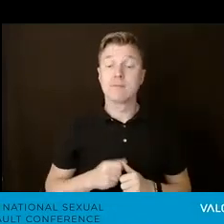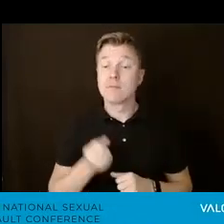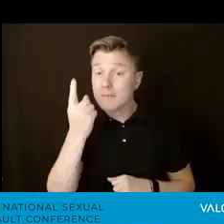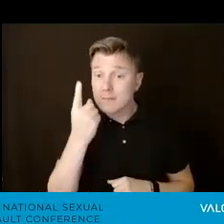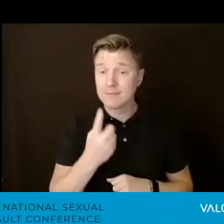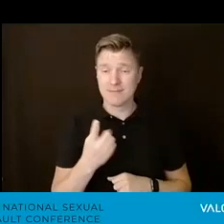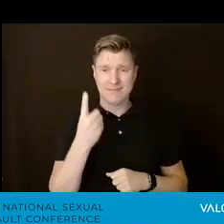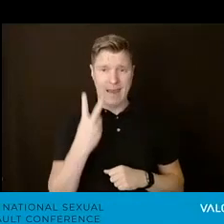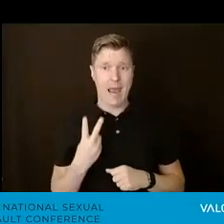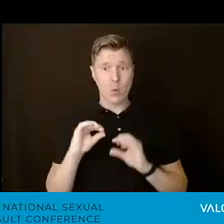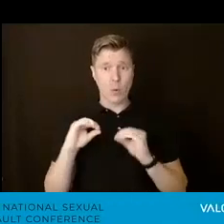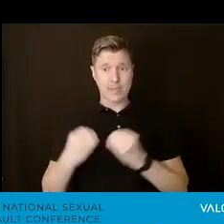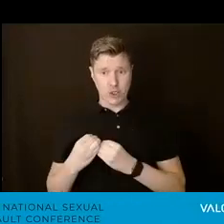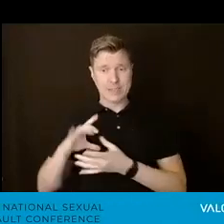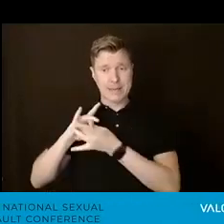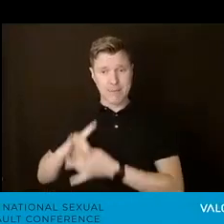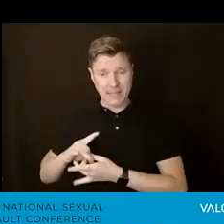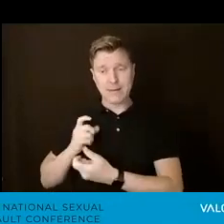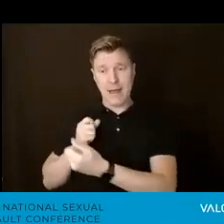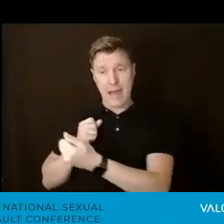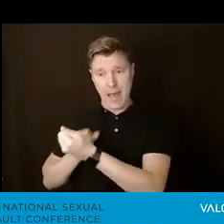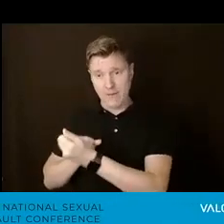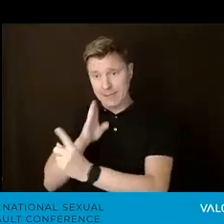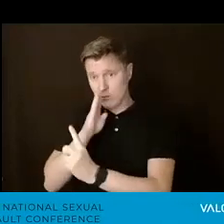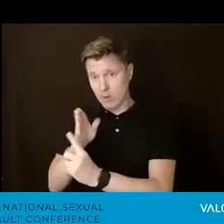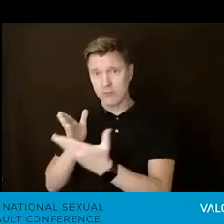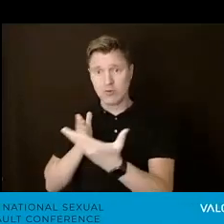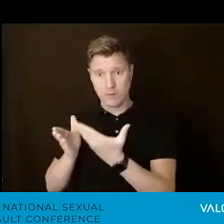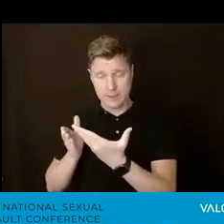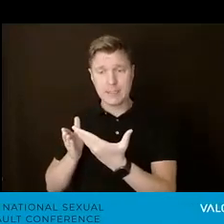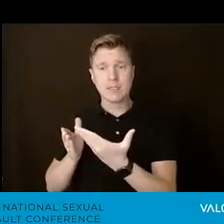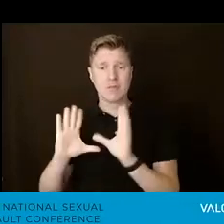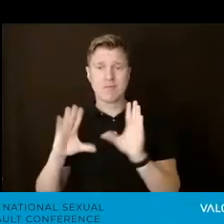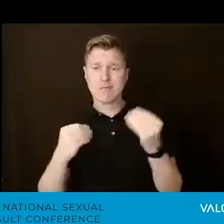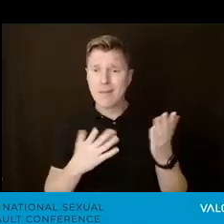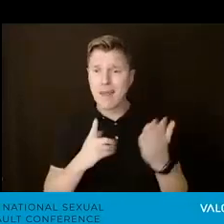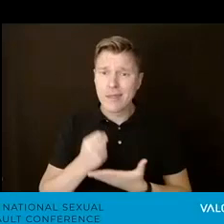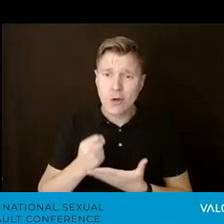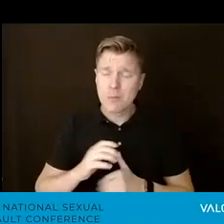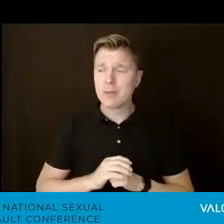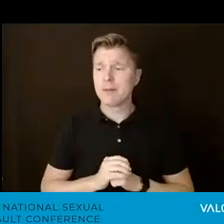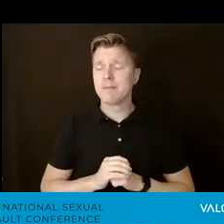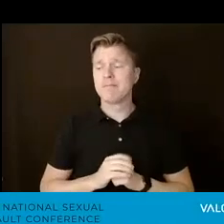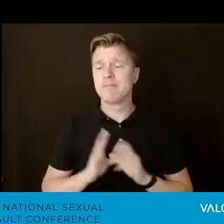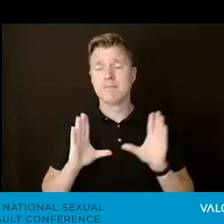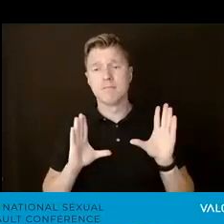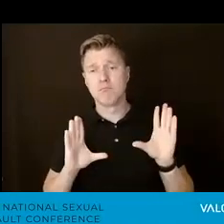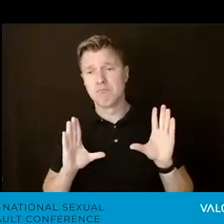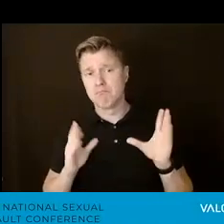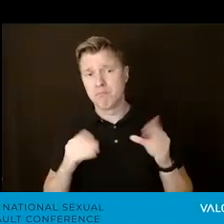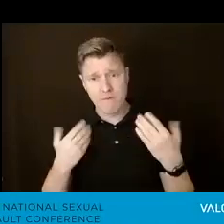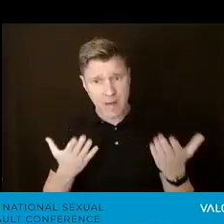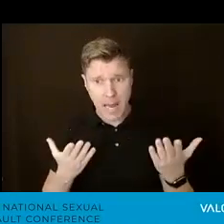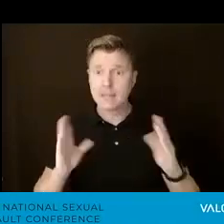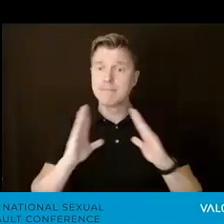organization is based in advocacy and direct services. So we provide therapy, we provide the